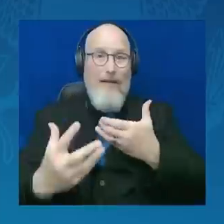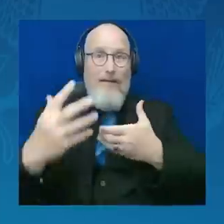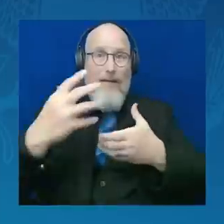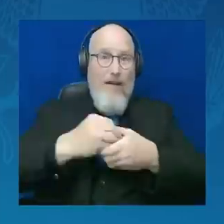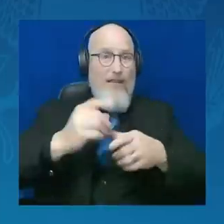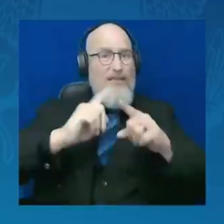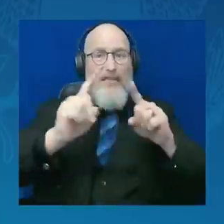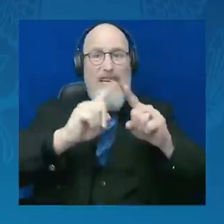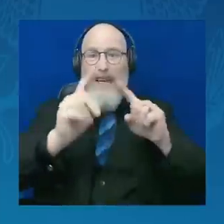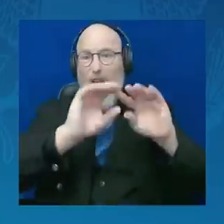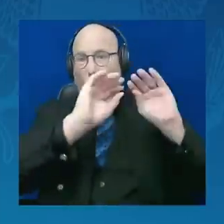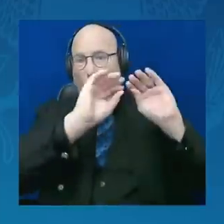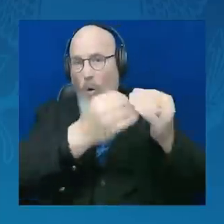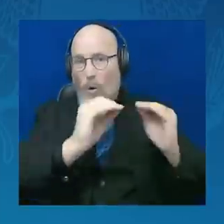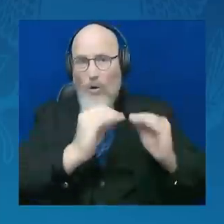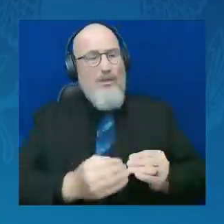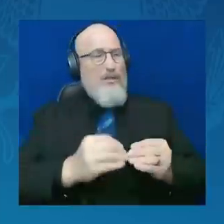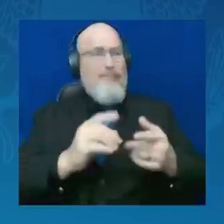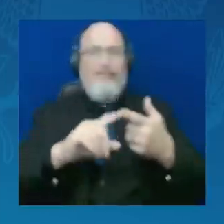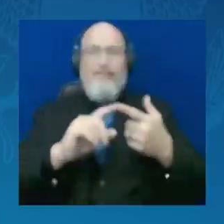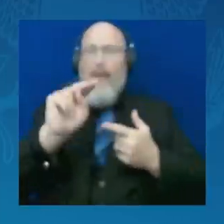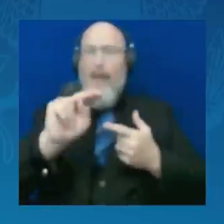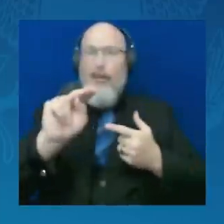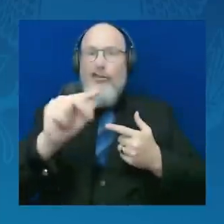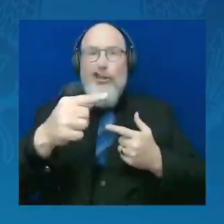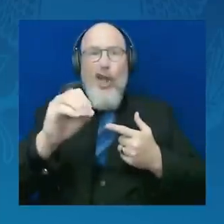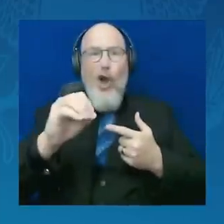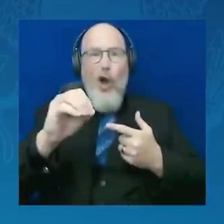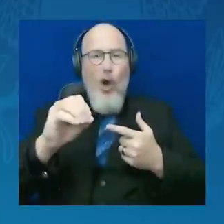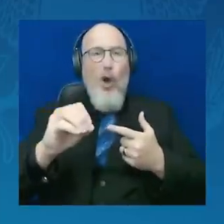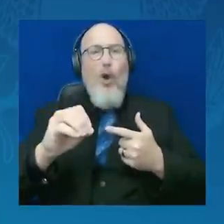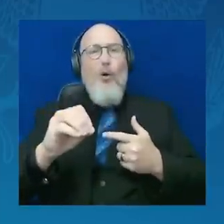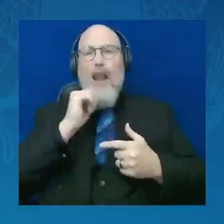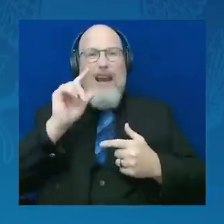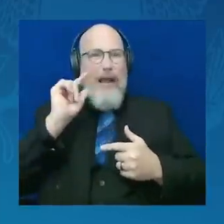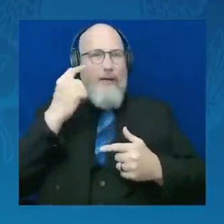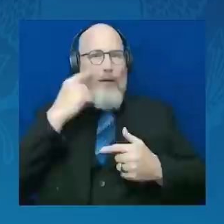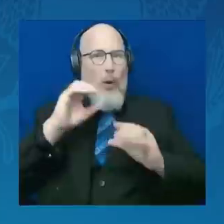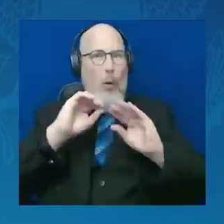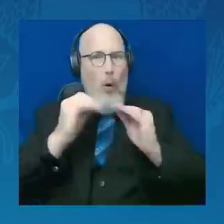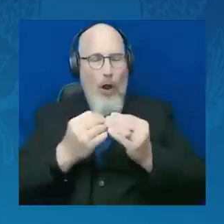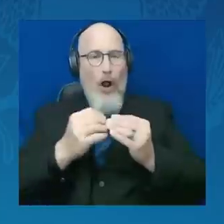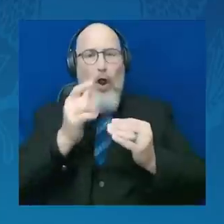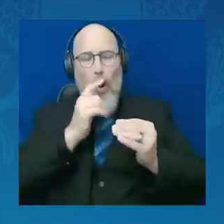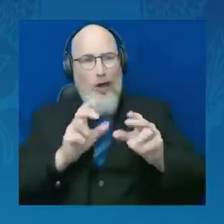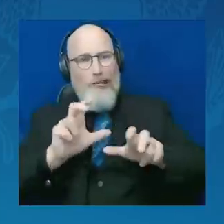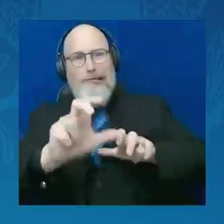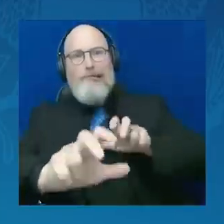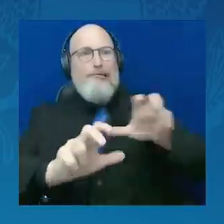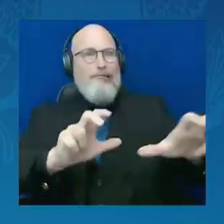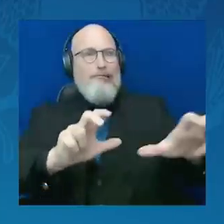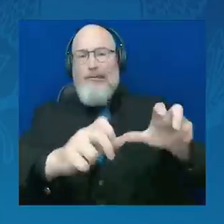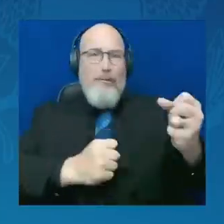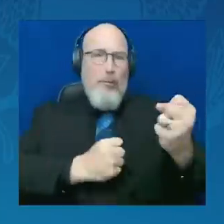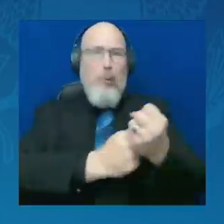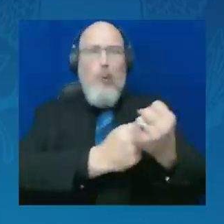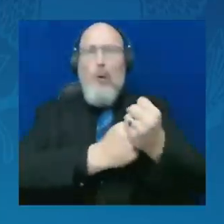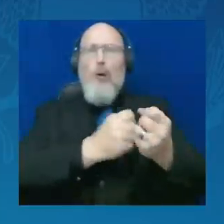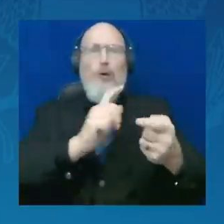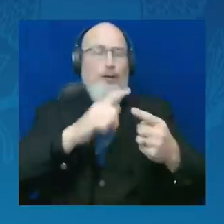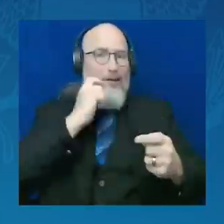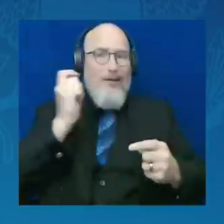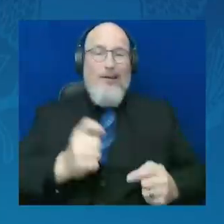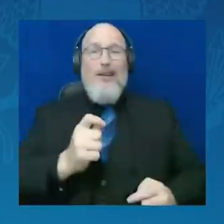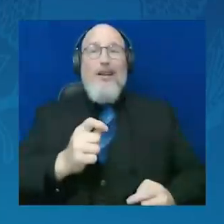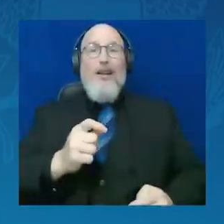the NGOs that are being involved in providing assistance, humanitarian assistance. Also, they are providing medical aid.